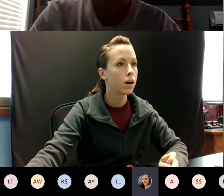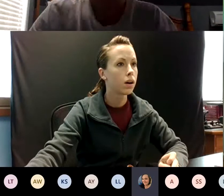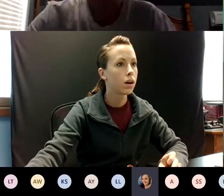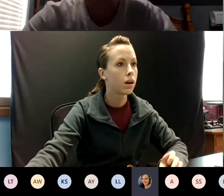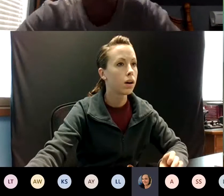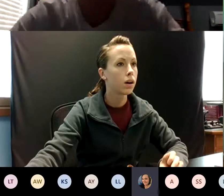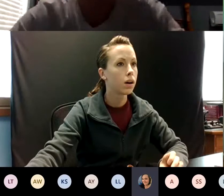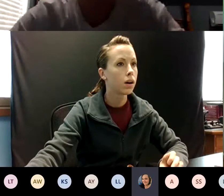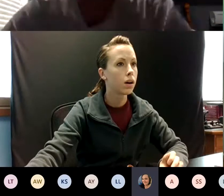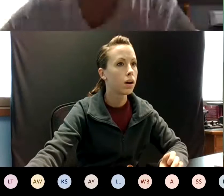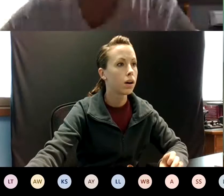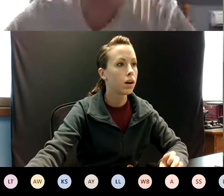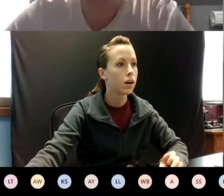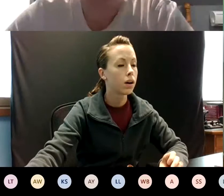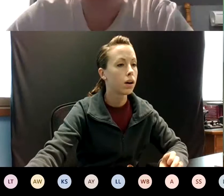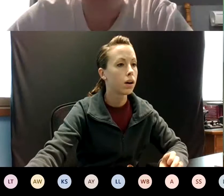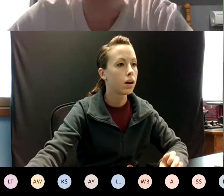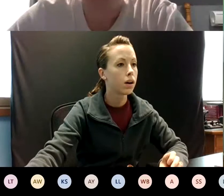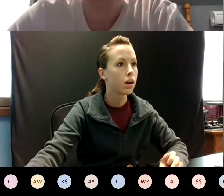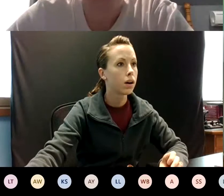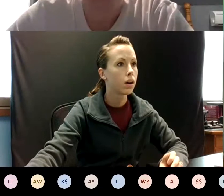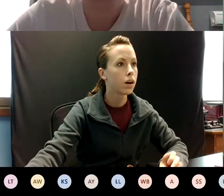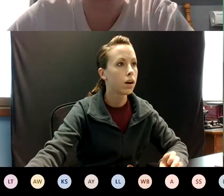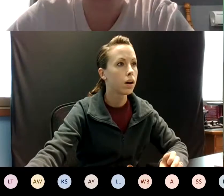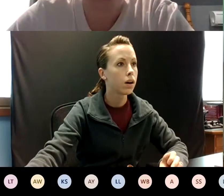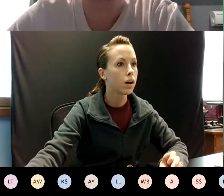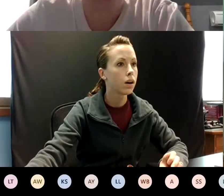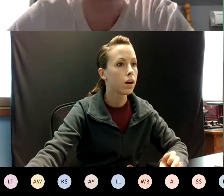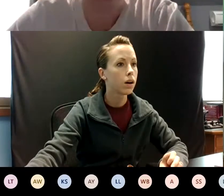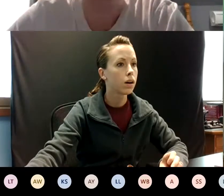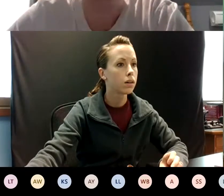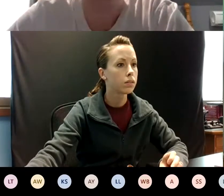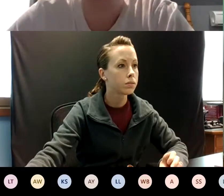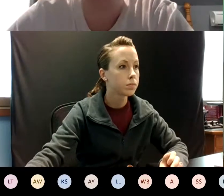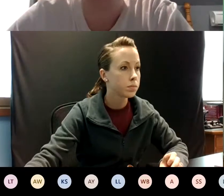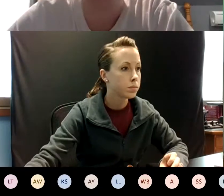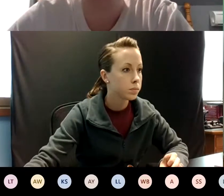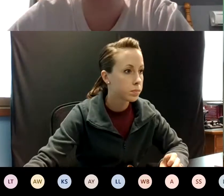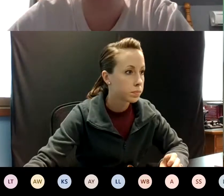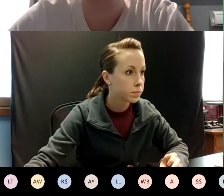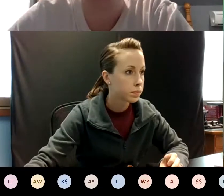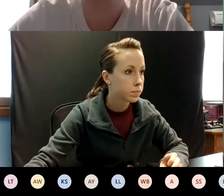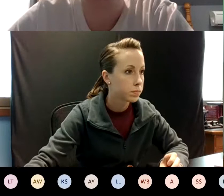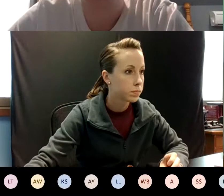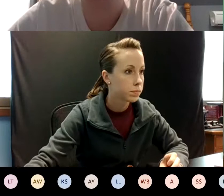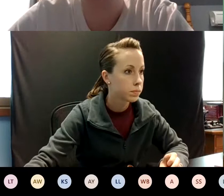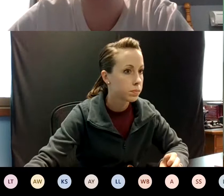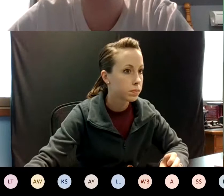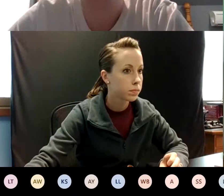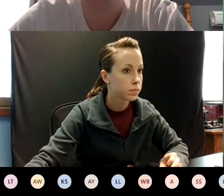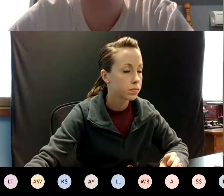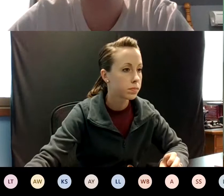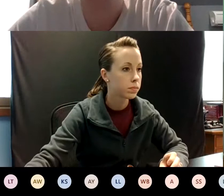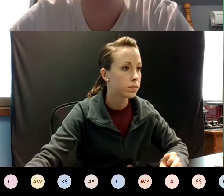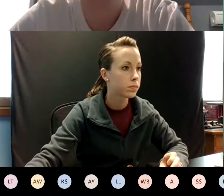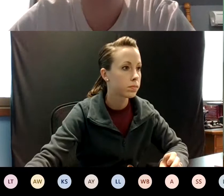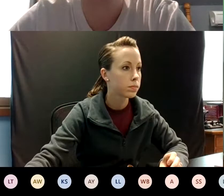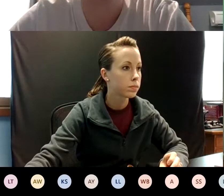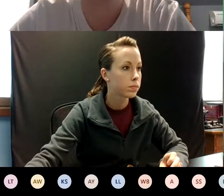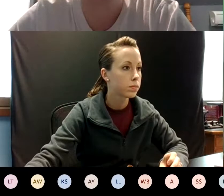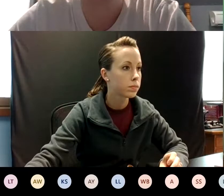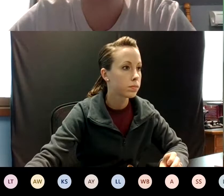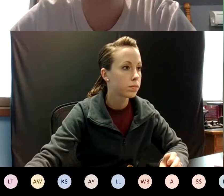All right, we were getting a little bit of feedback on that one, Trevin. If you don't mind, maybe put your what you were just saying in the chat box, just